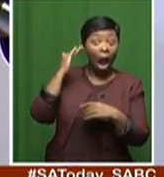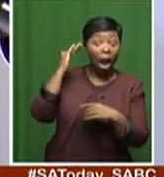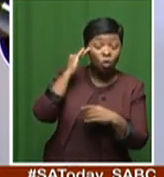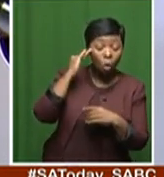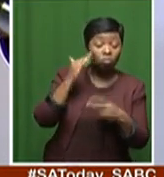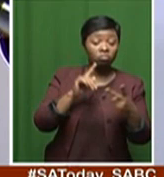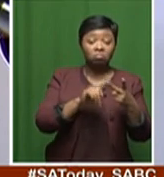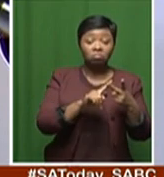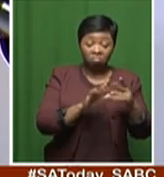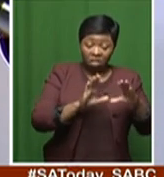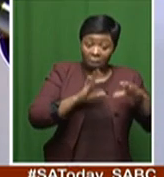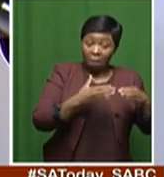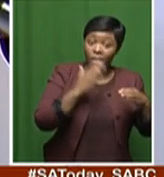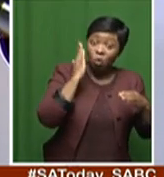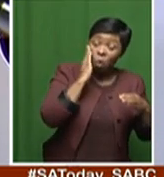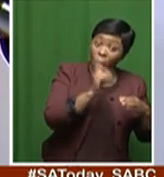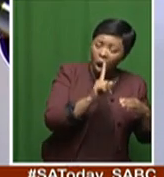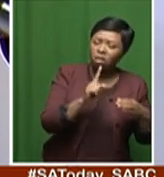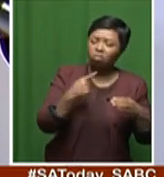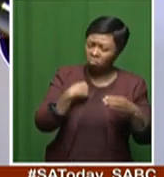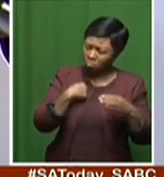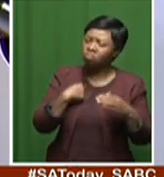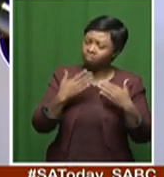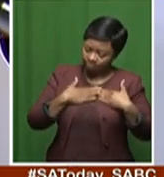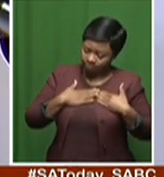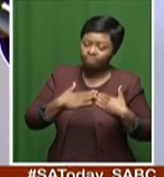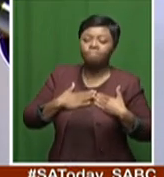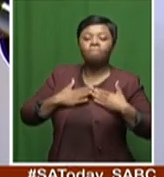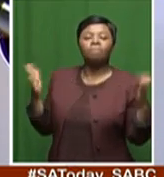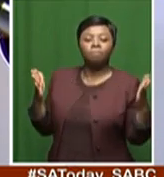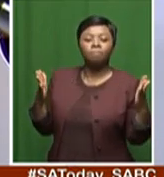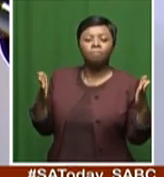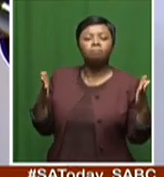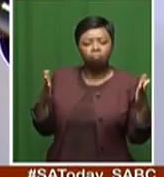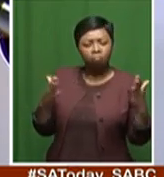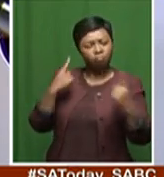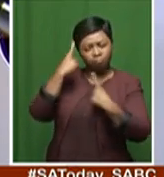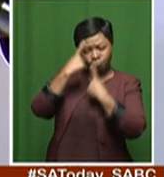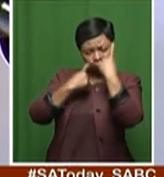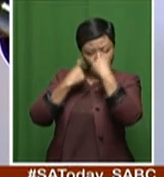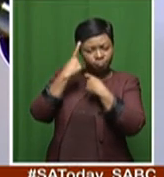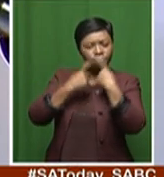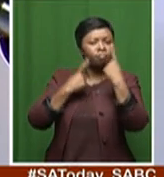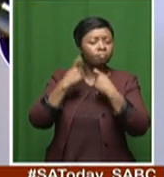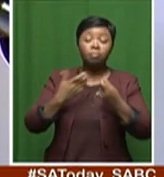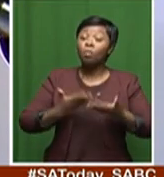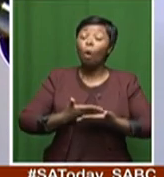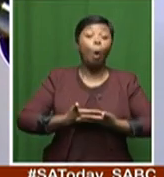of, and I'm opening myself up to being questioned openly in front of the